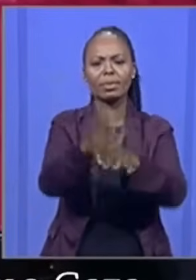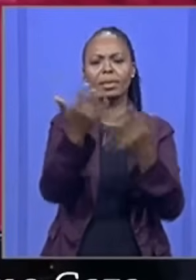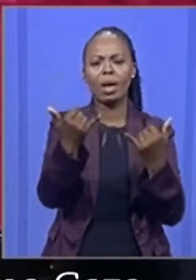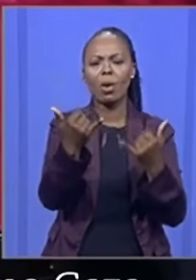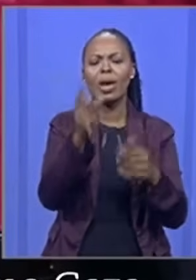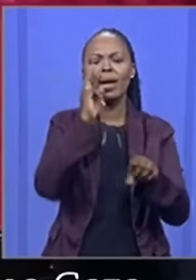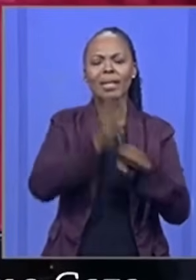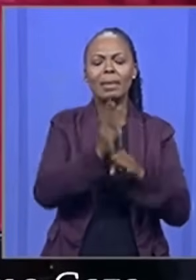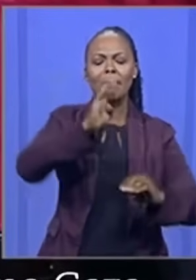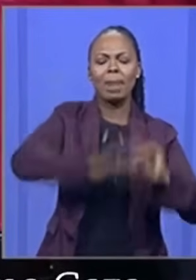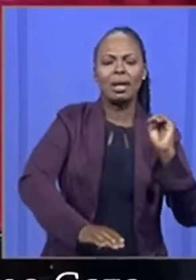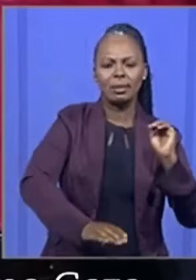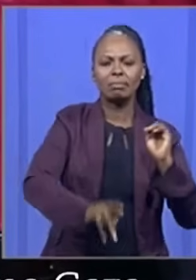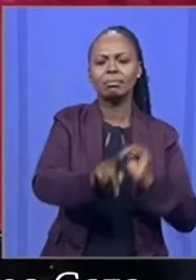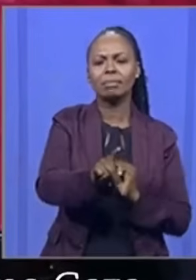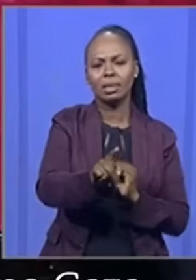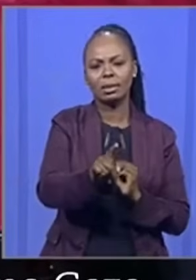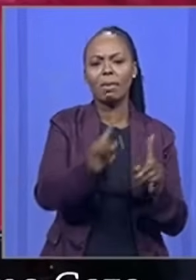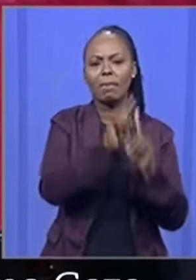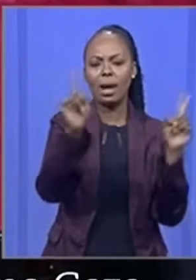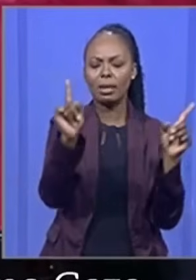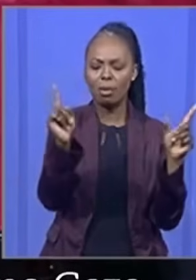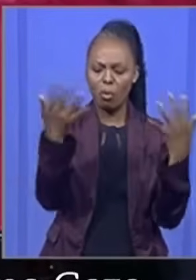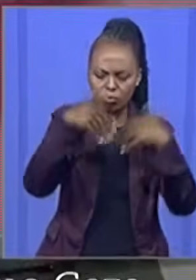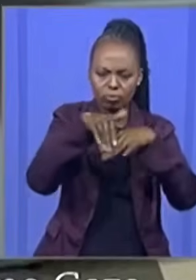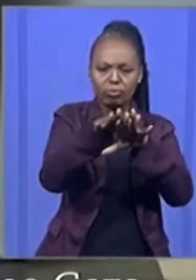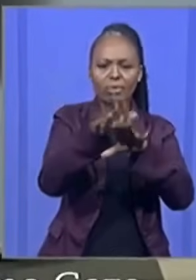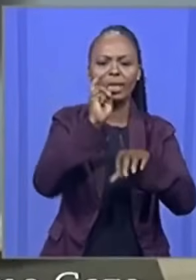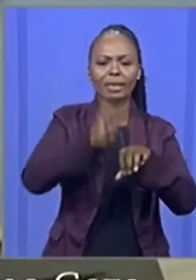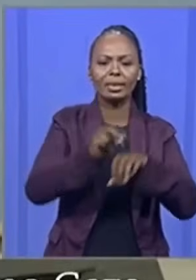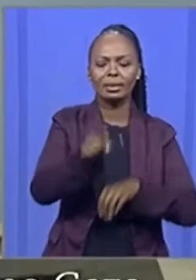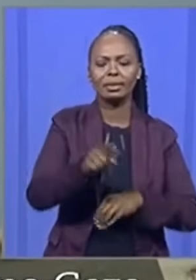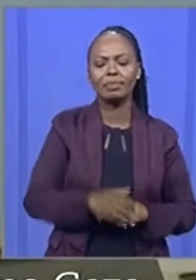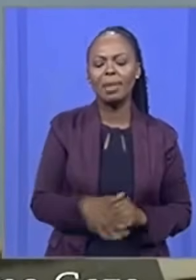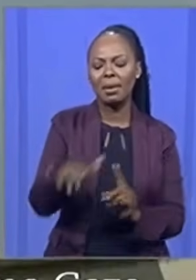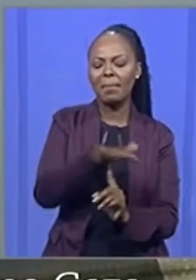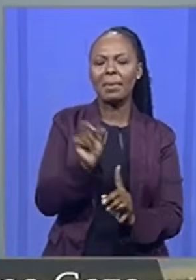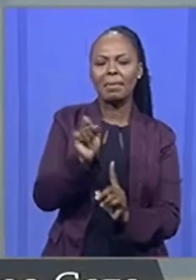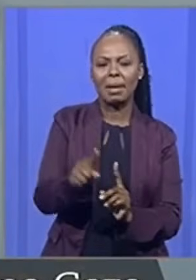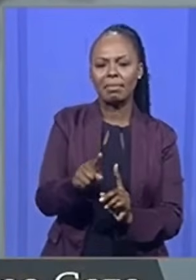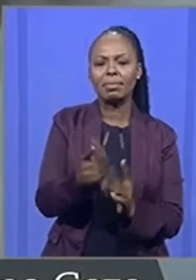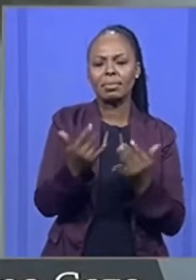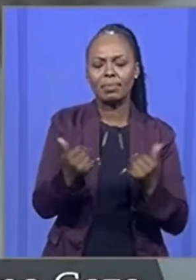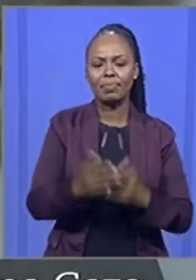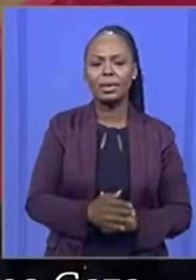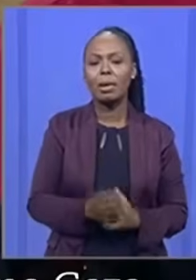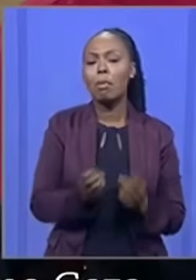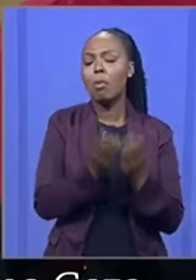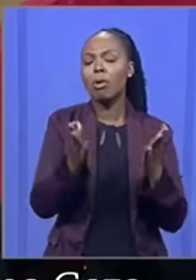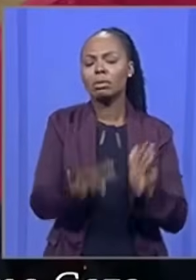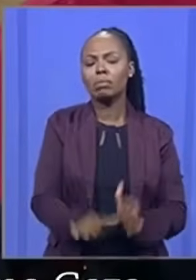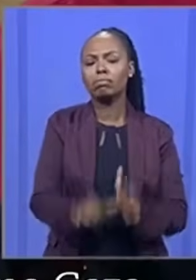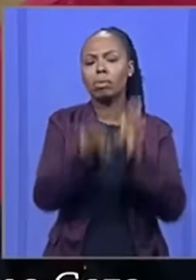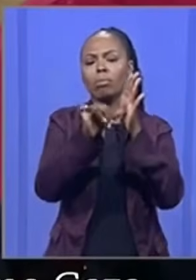meets the categorization of ethnic cleansing and genocide. What seems to be ethnic cleansing?